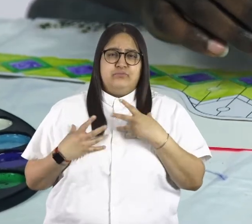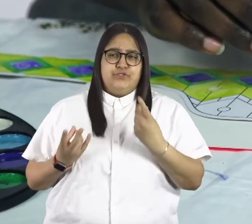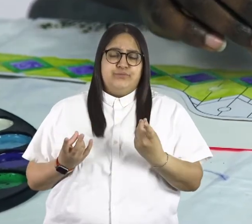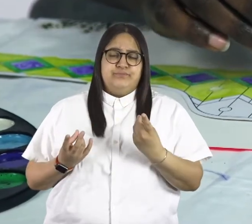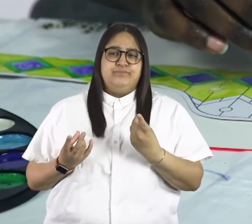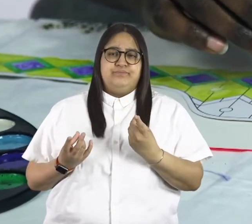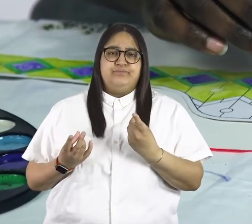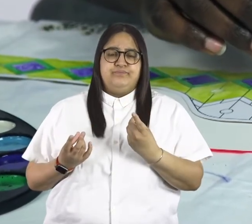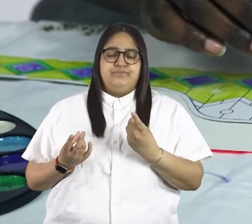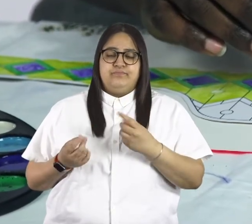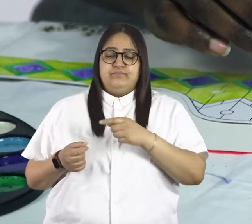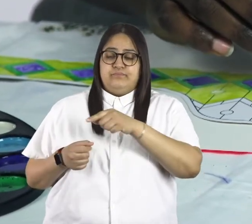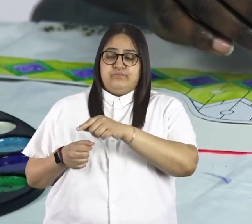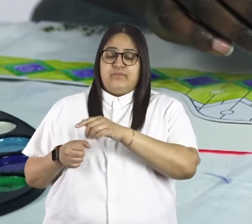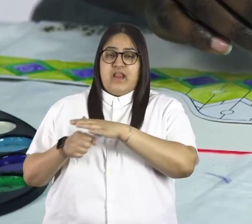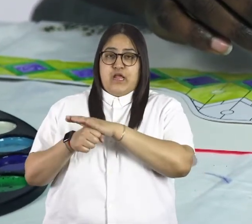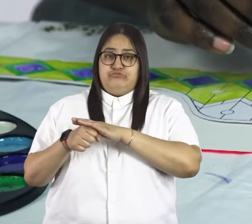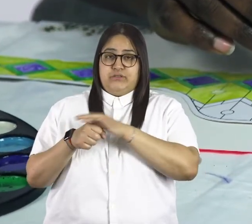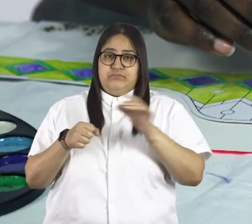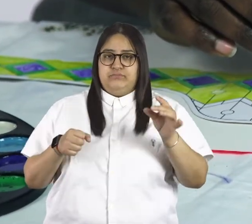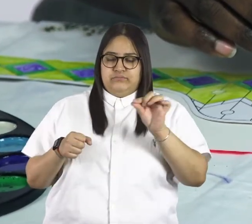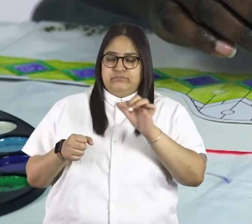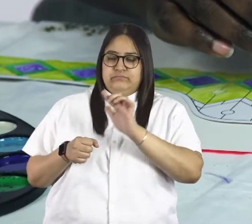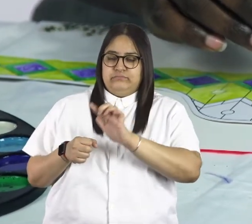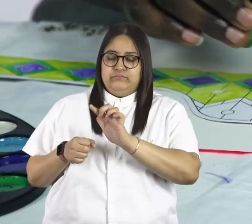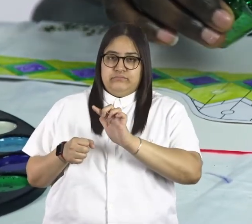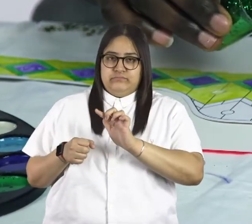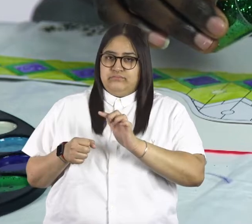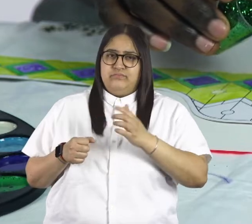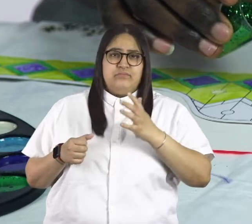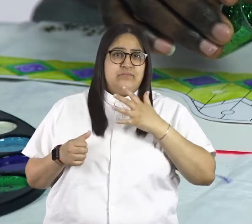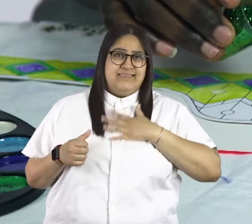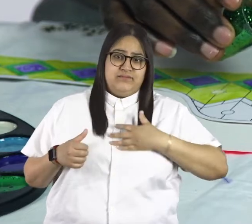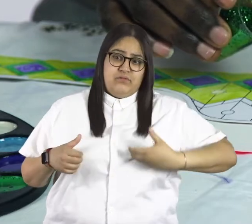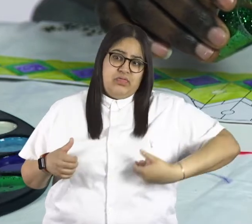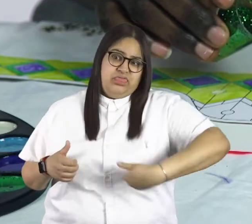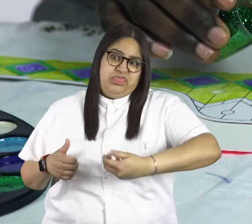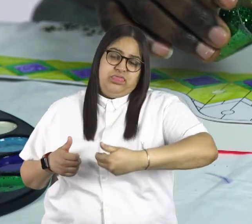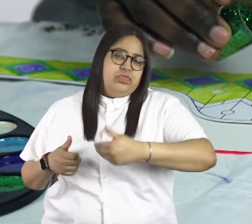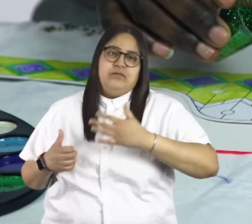cover the area. So you don't need to throw it everywhere,